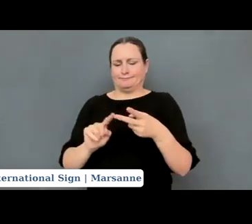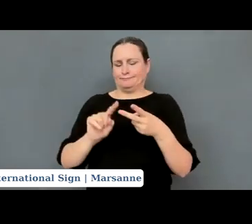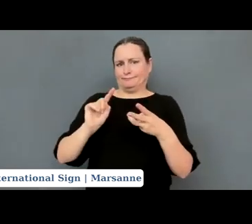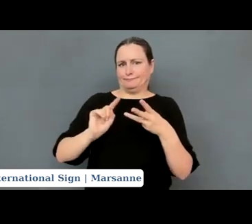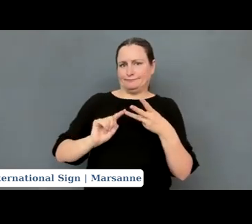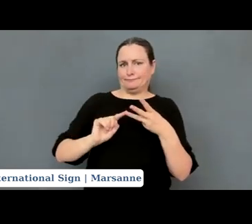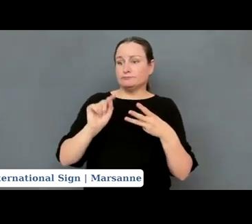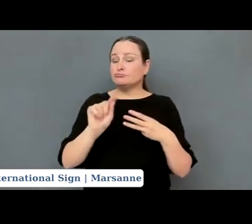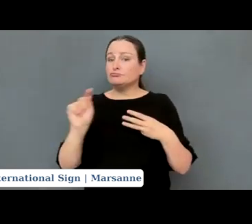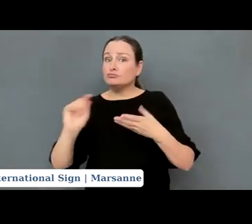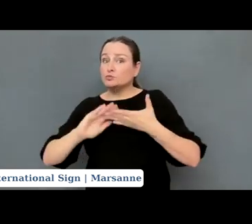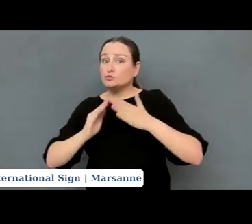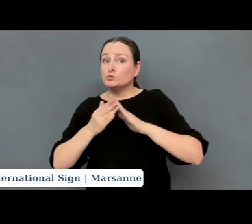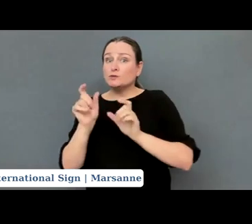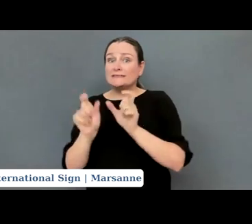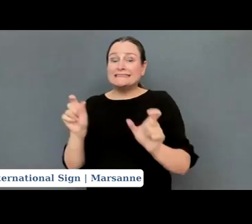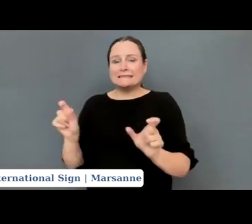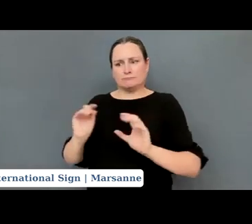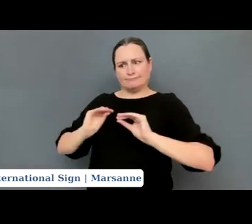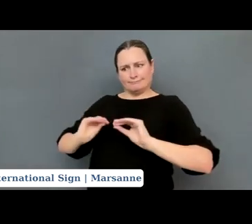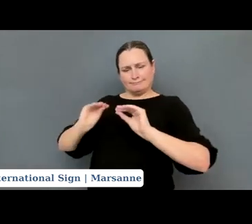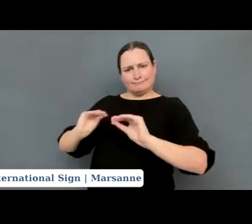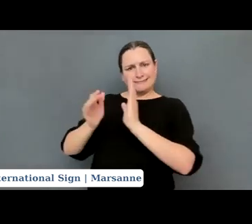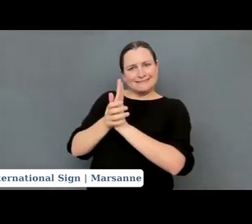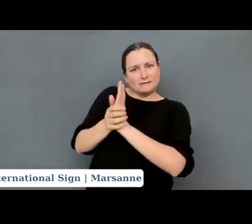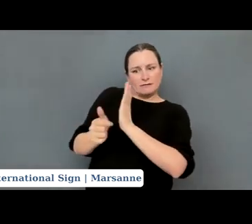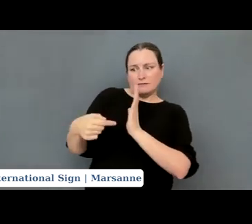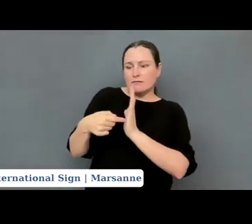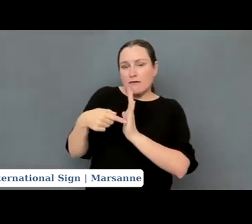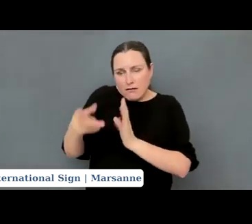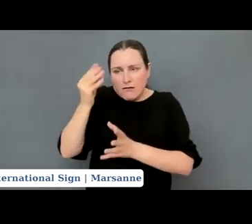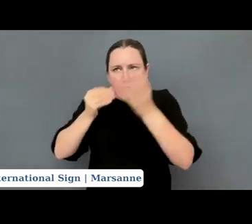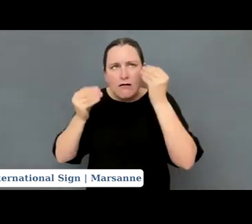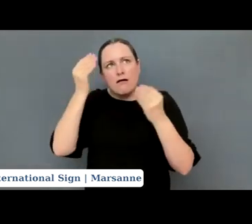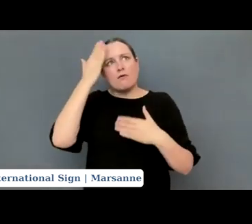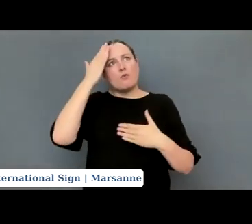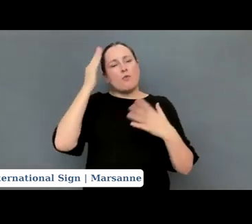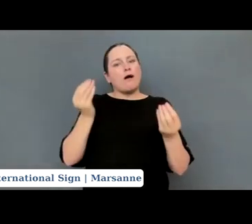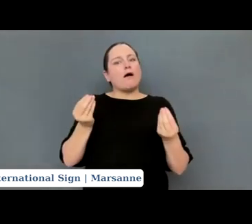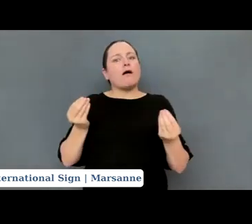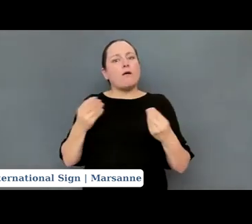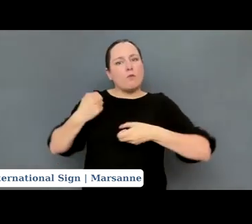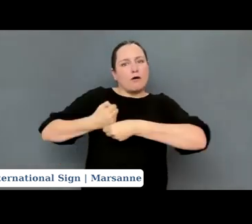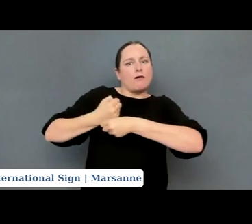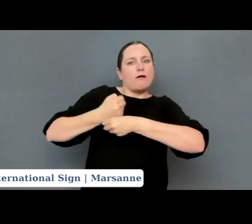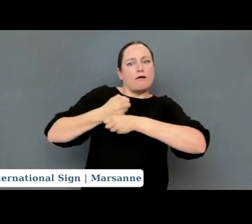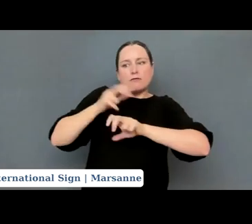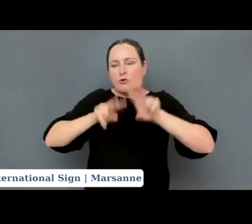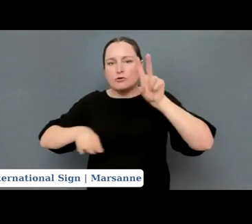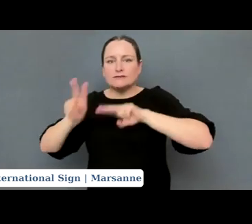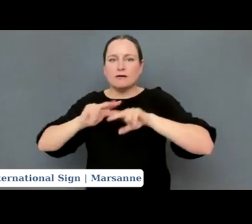most above all the necessary tools for the citizens to take part in this monitoring